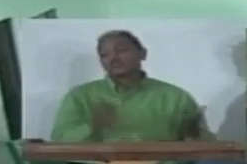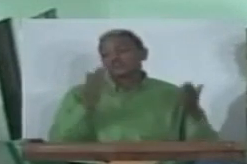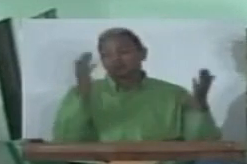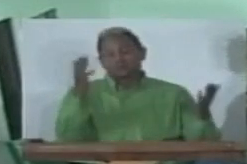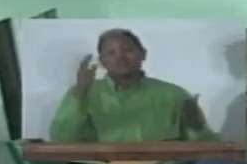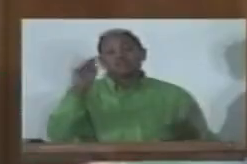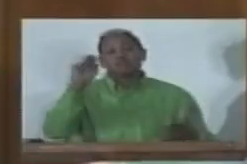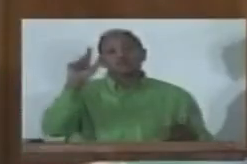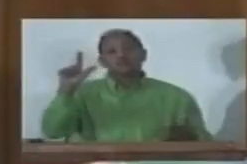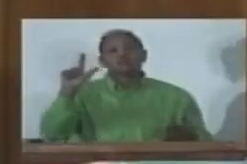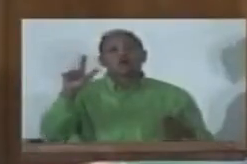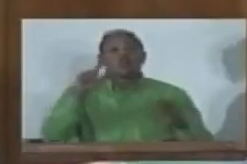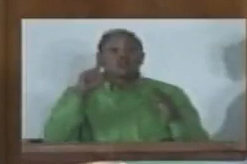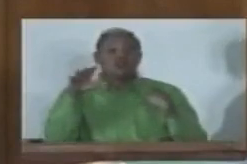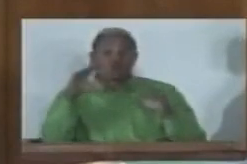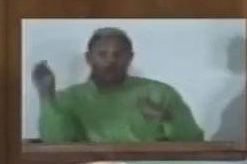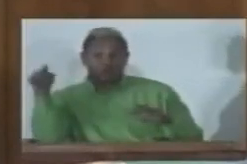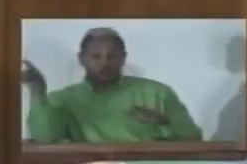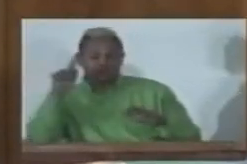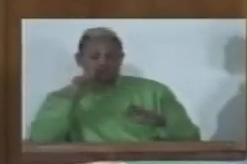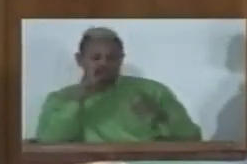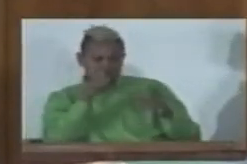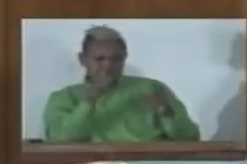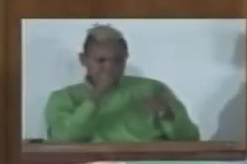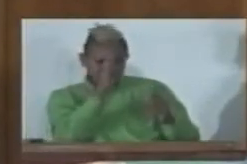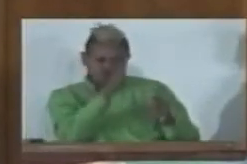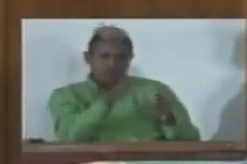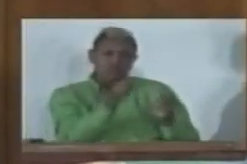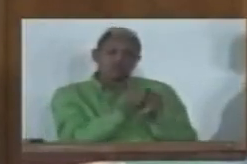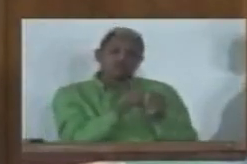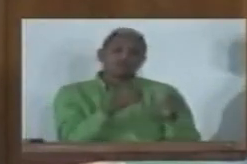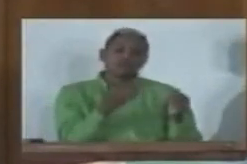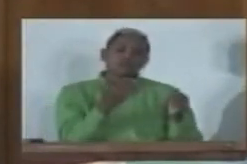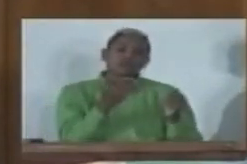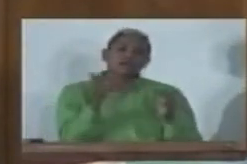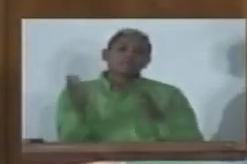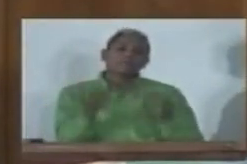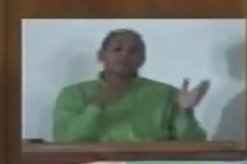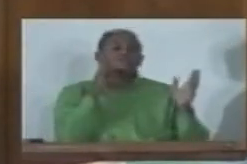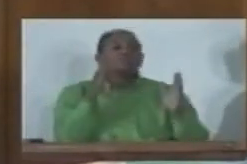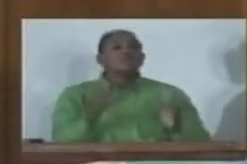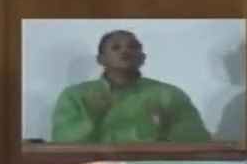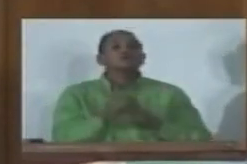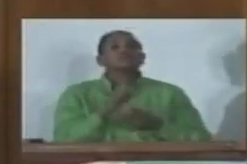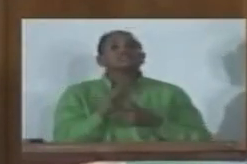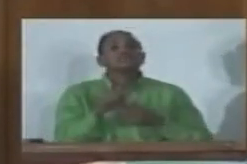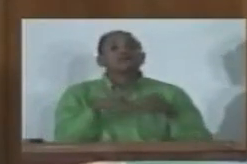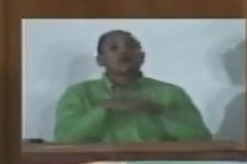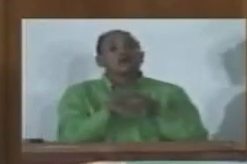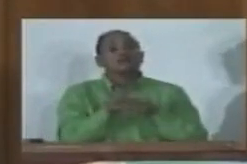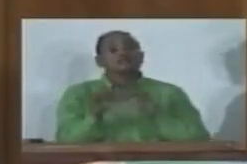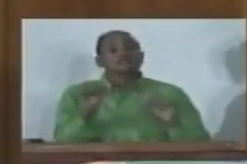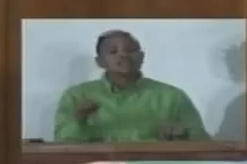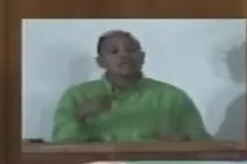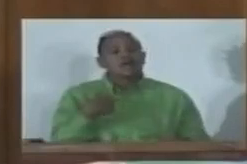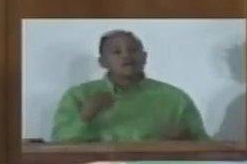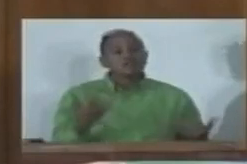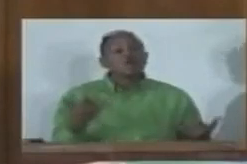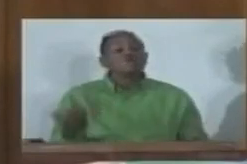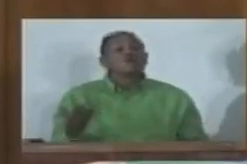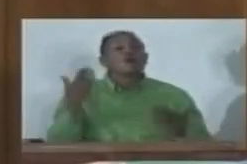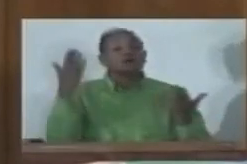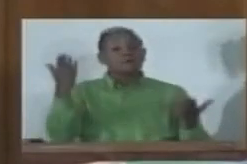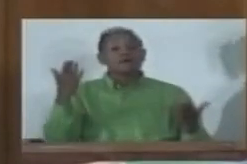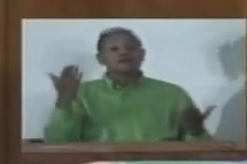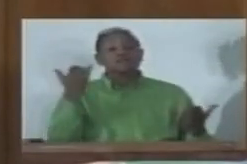municipal corporations speak directly to a plan for persons with disability. And I hereby recommend that